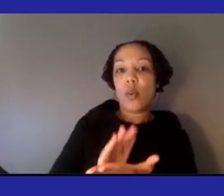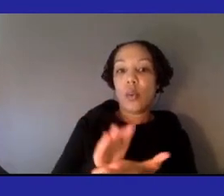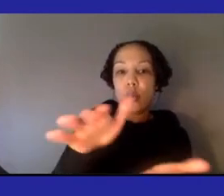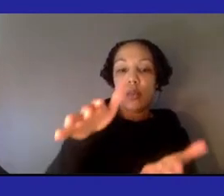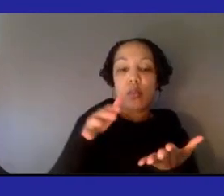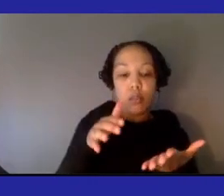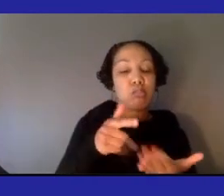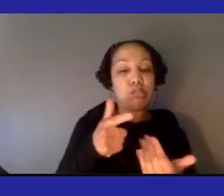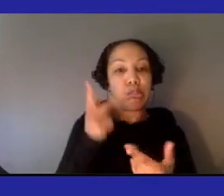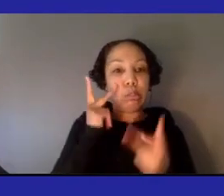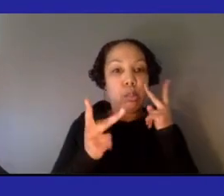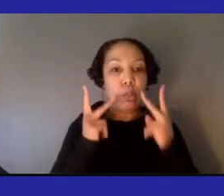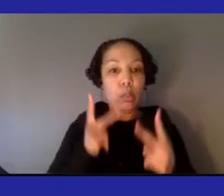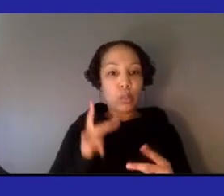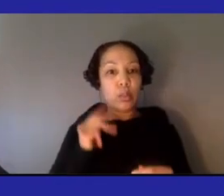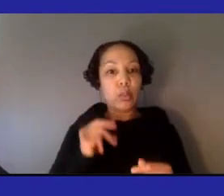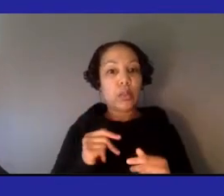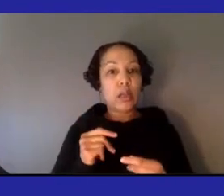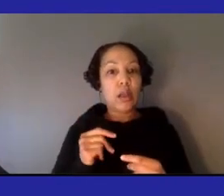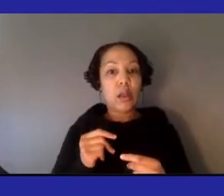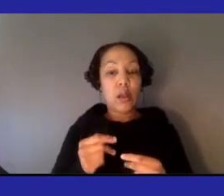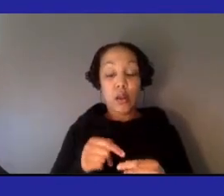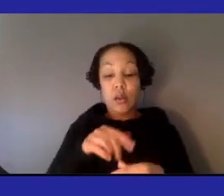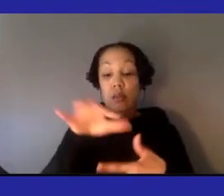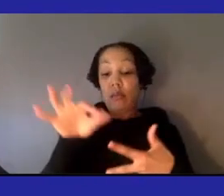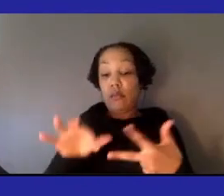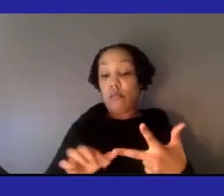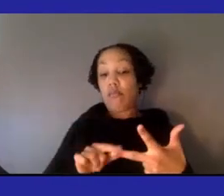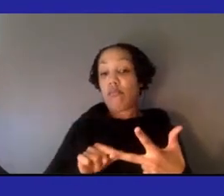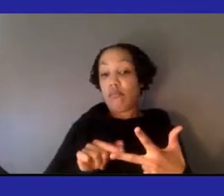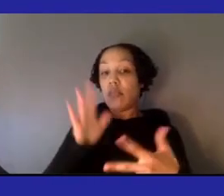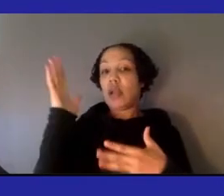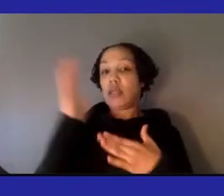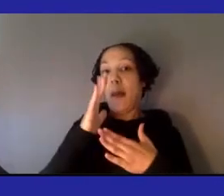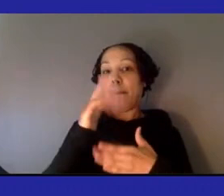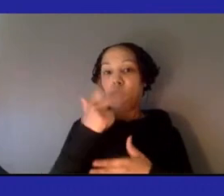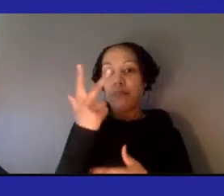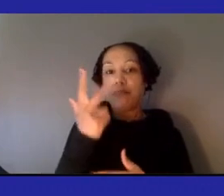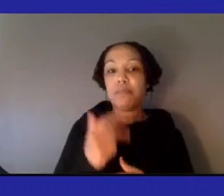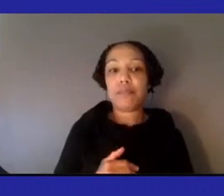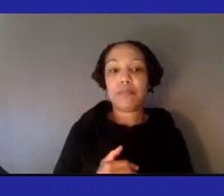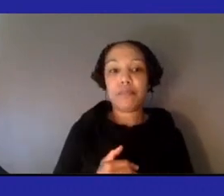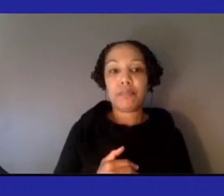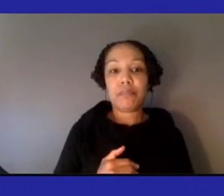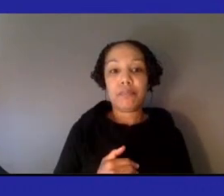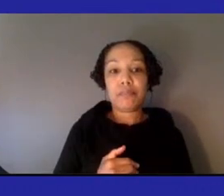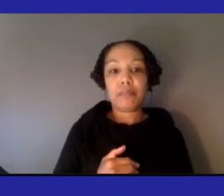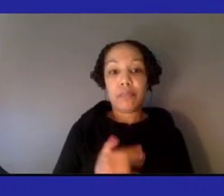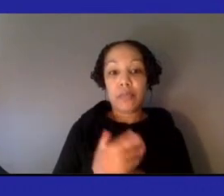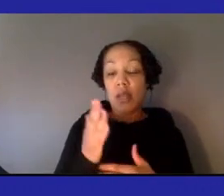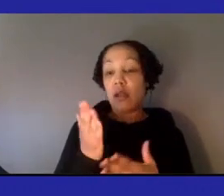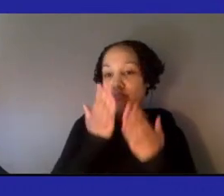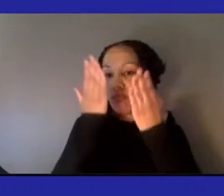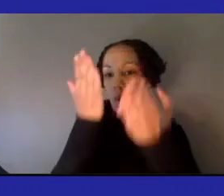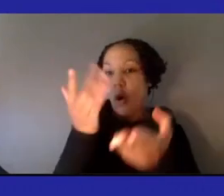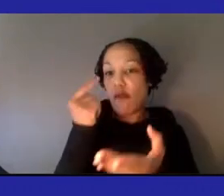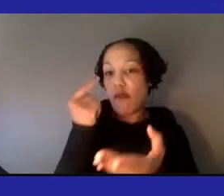we shortlisted the top three firms, and the RFP went specifically to those three firms. In